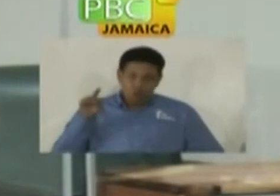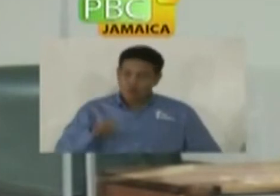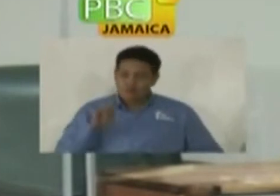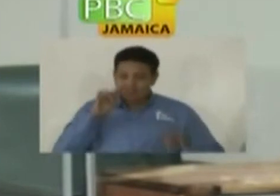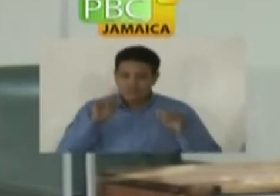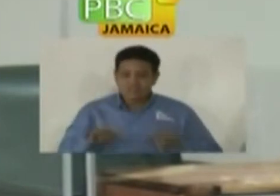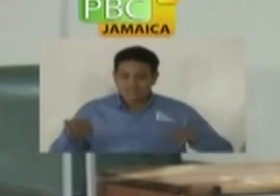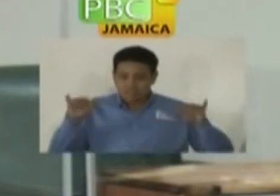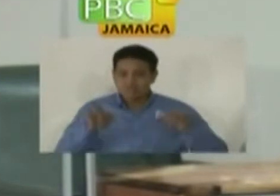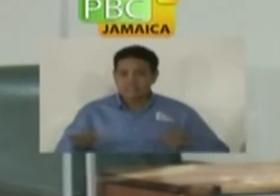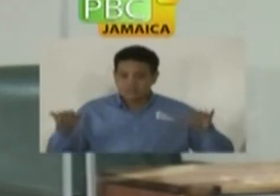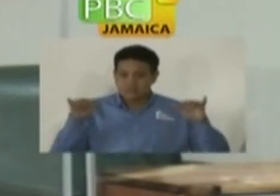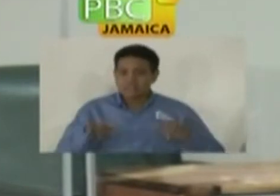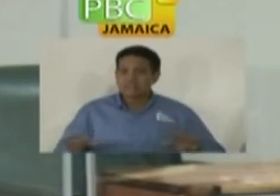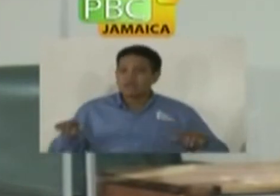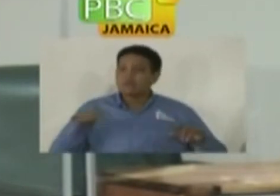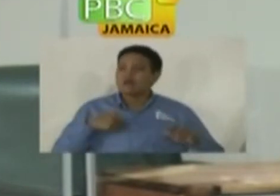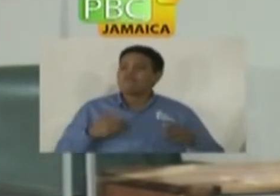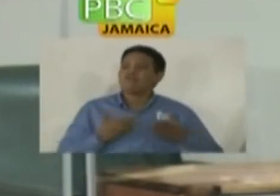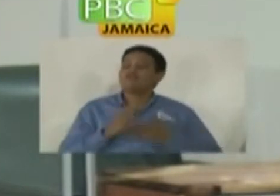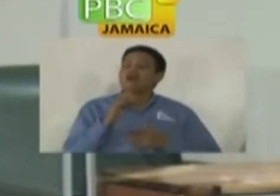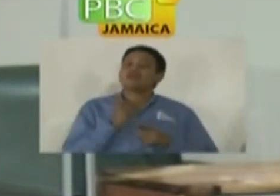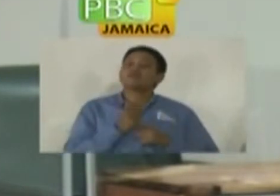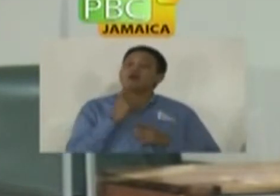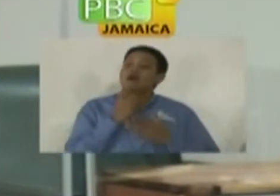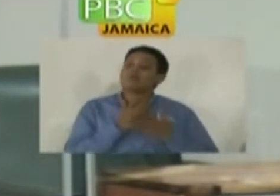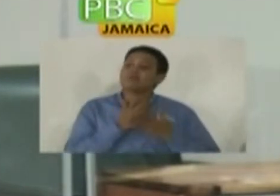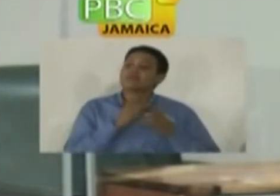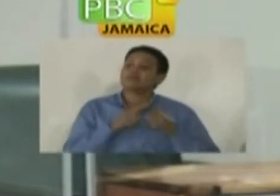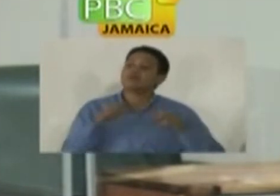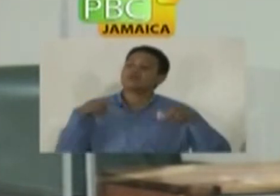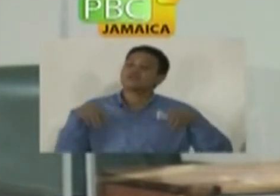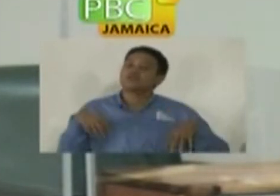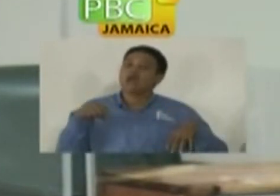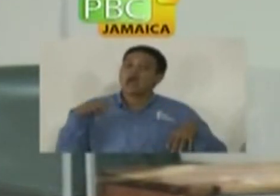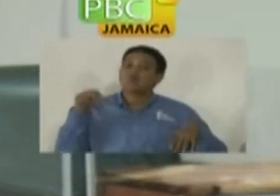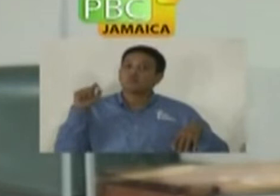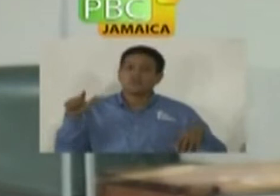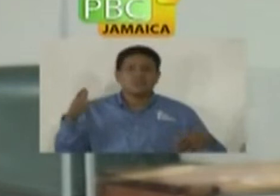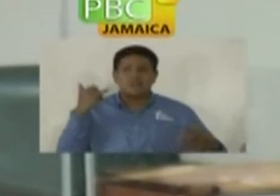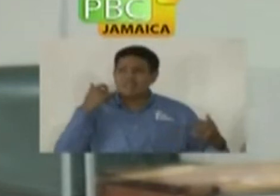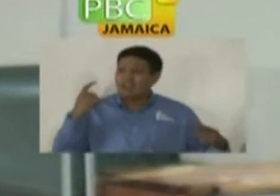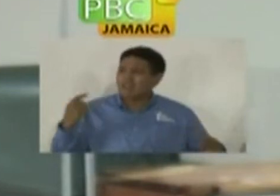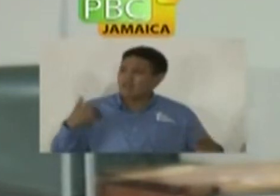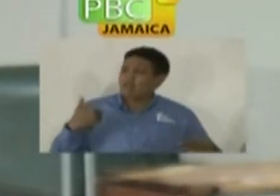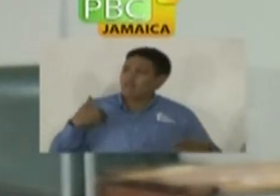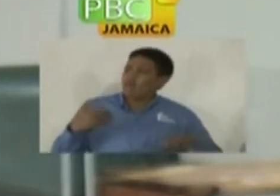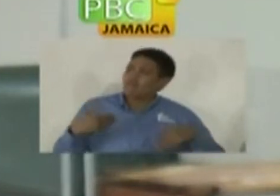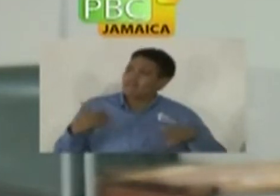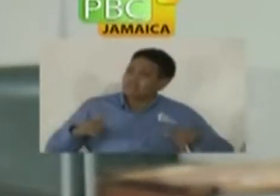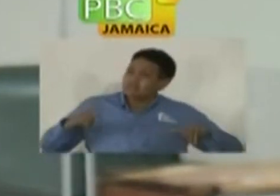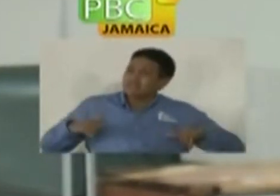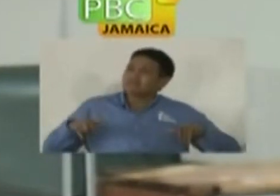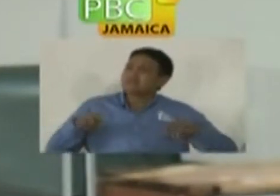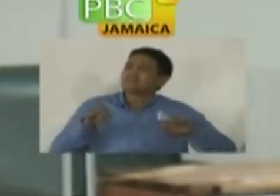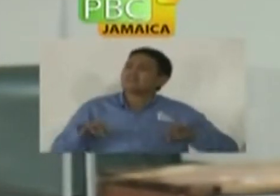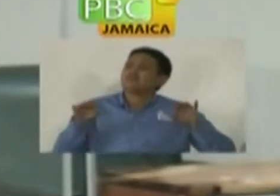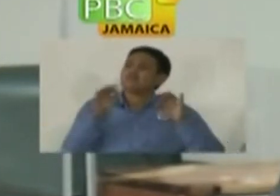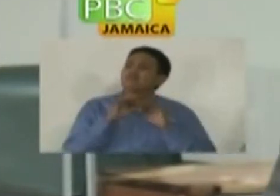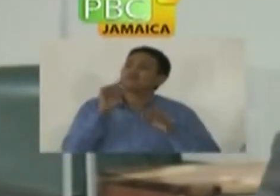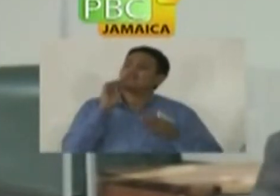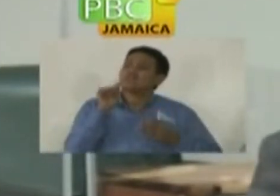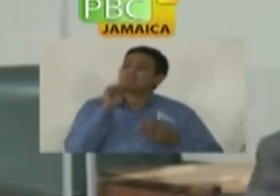the avenue of a right in the prosecution to appeal an acquittal. This is especially important because of the